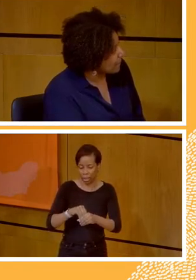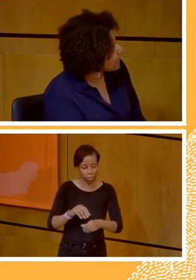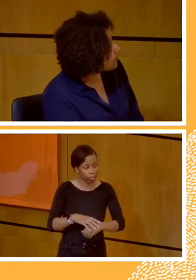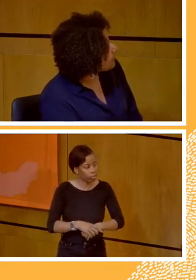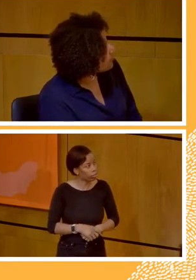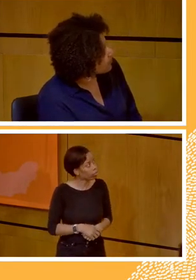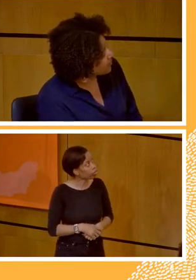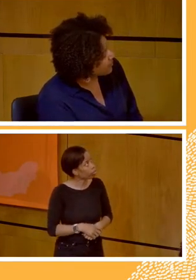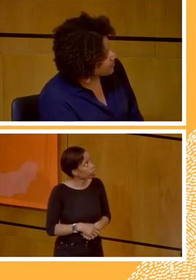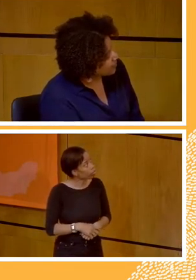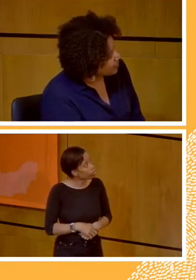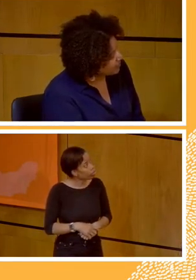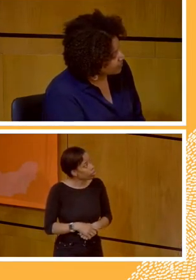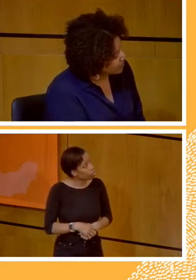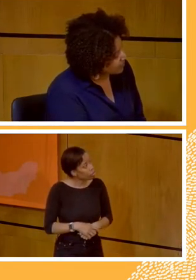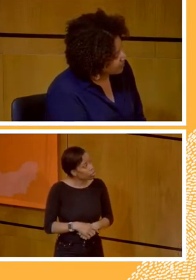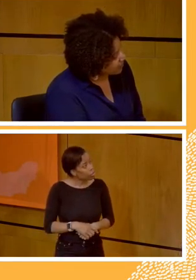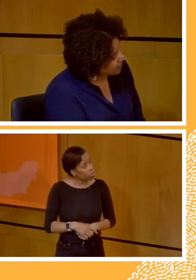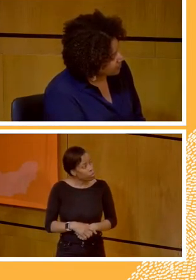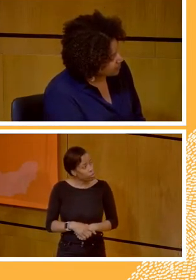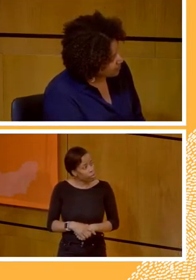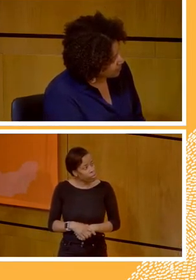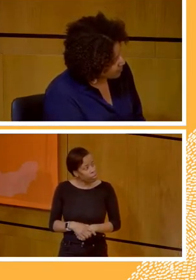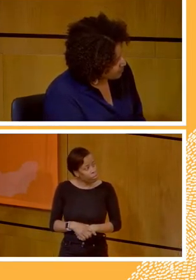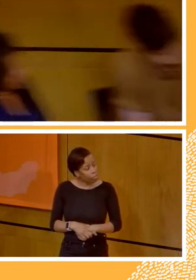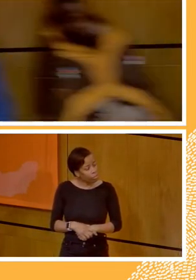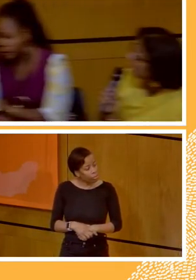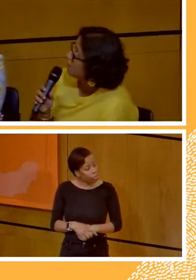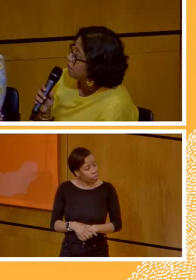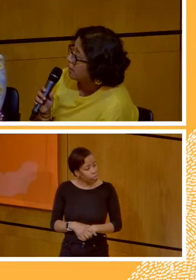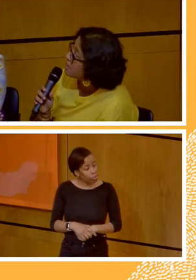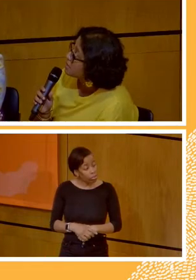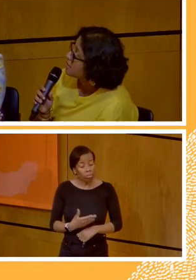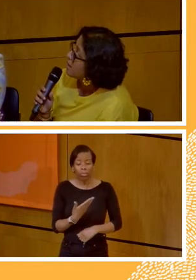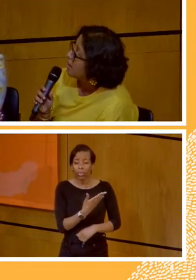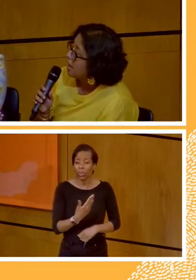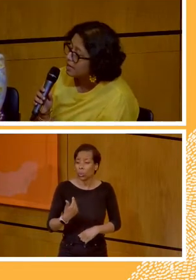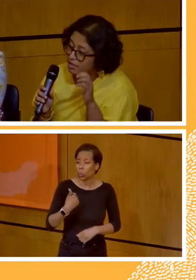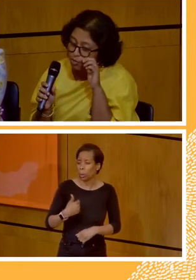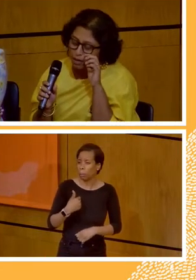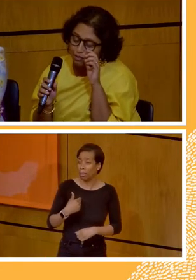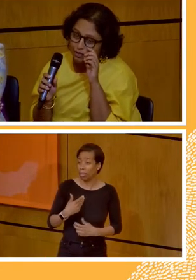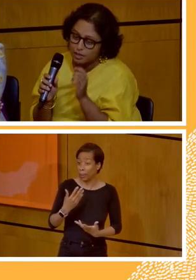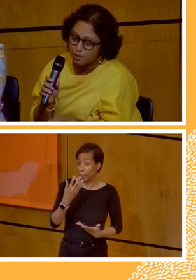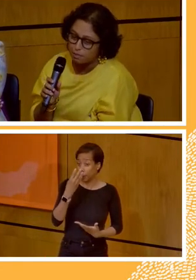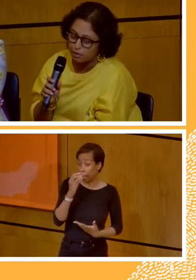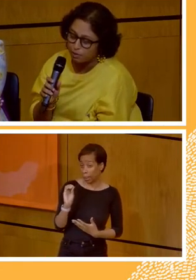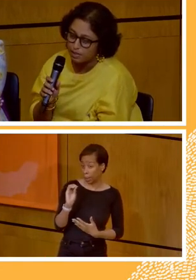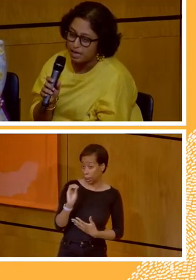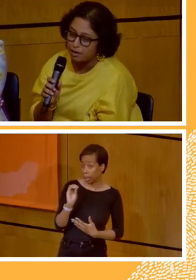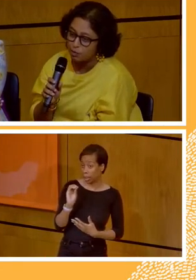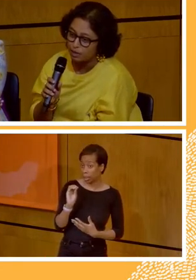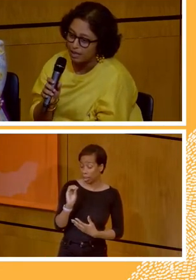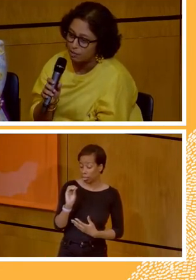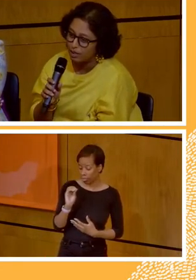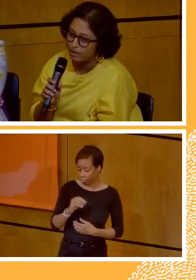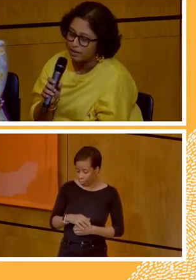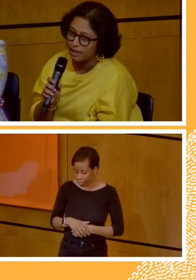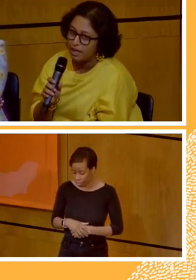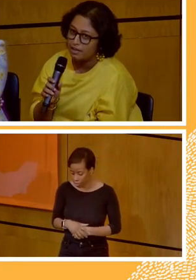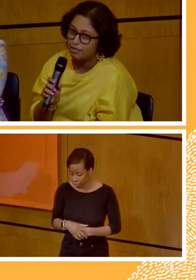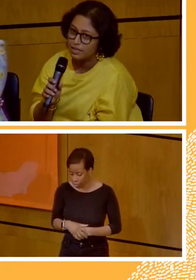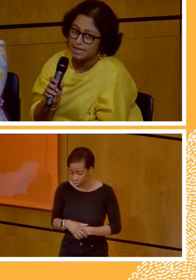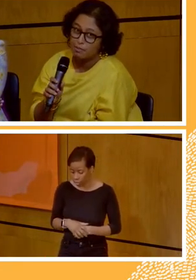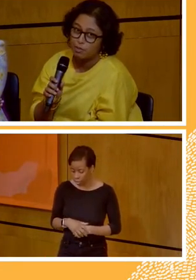is Kenchamma. She's one of the first, she's 90 plus, and she's one of the first people we started working